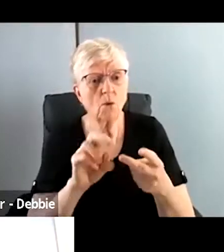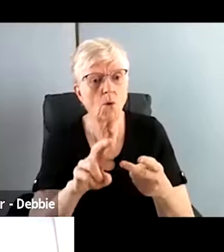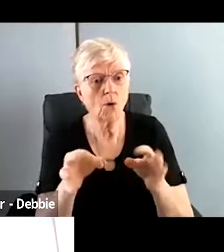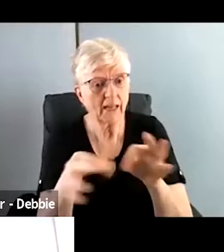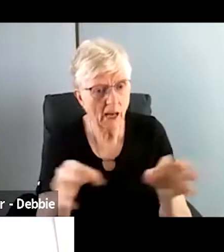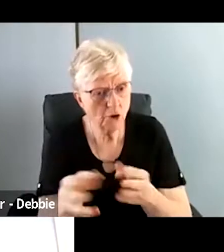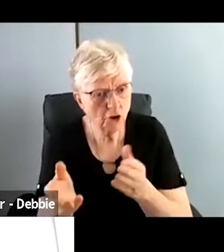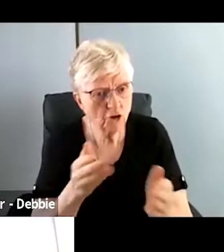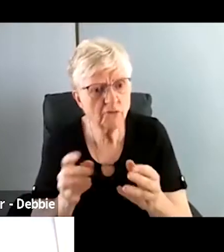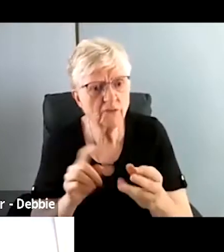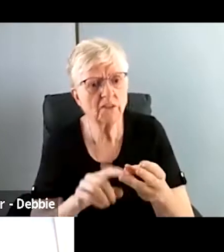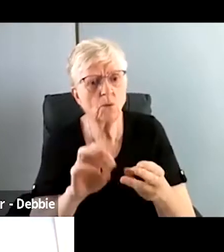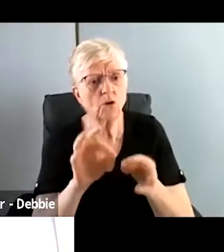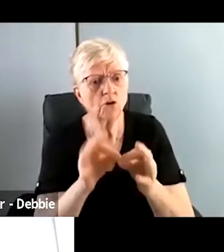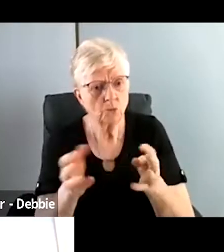forth.